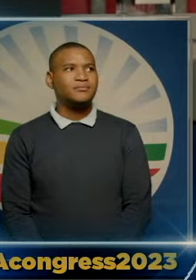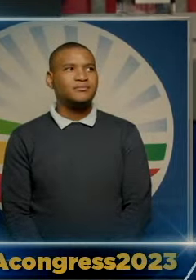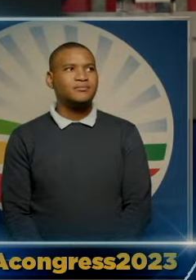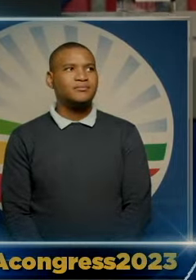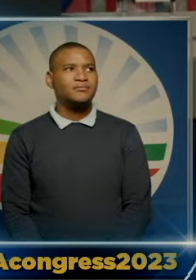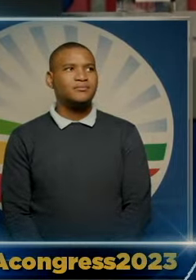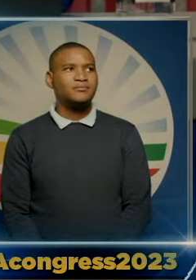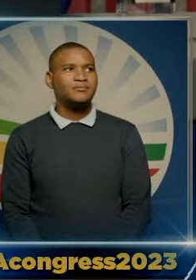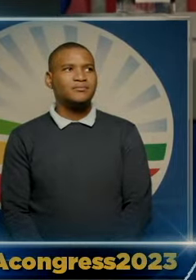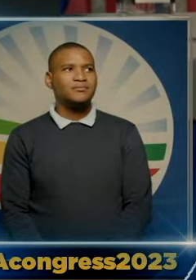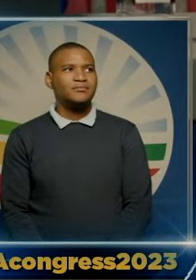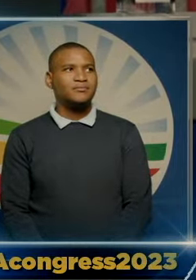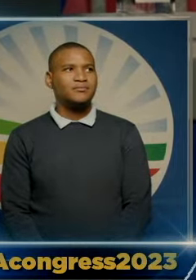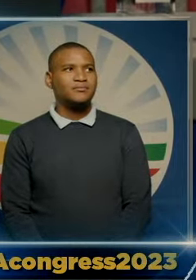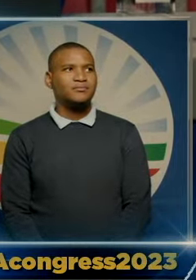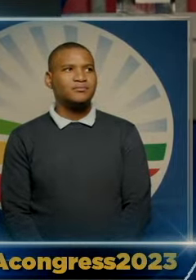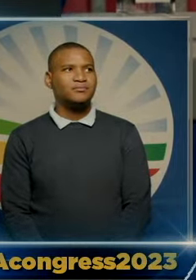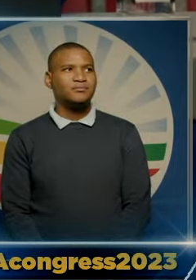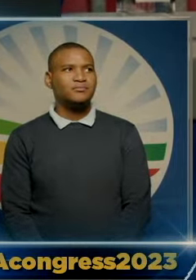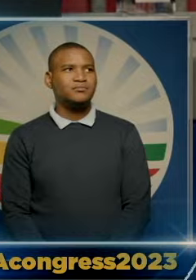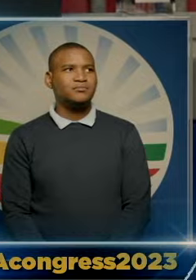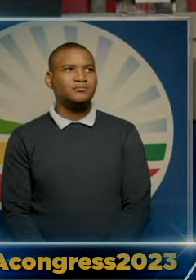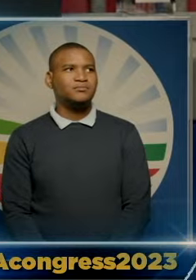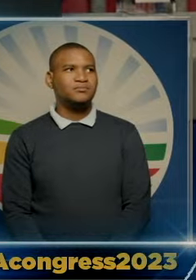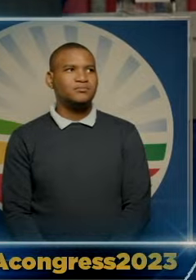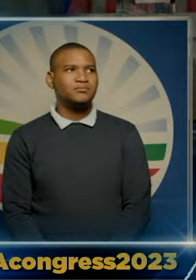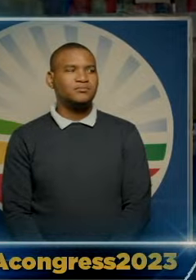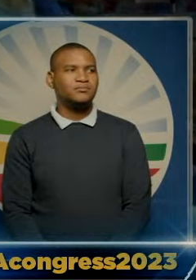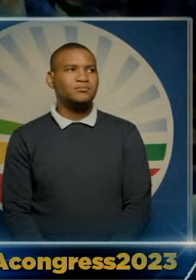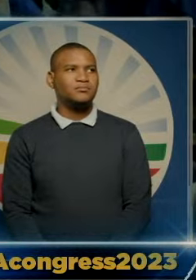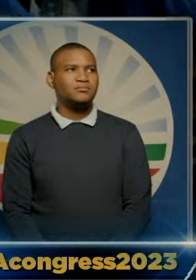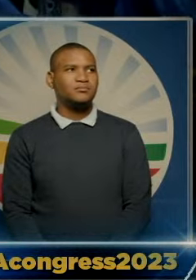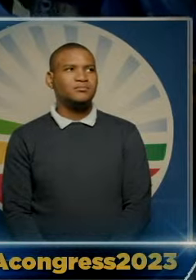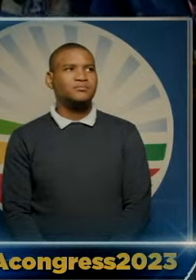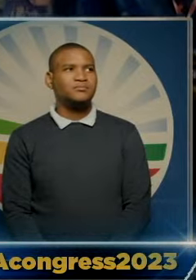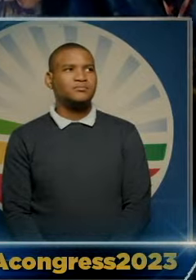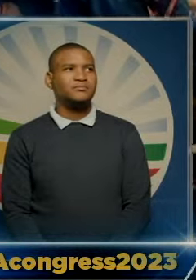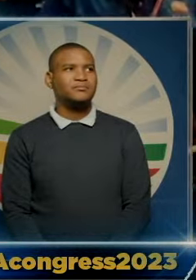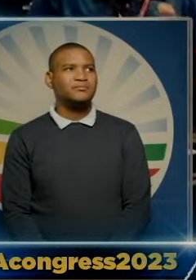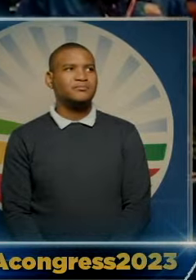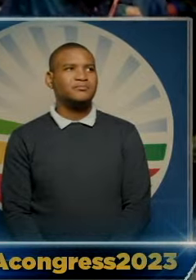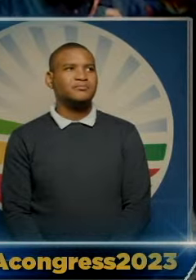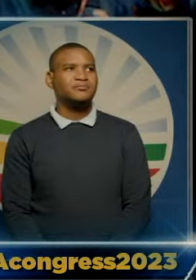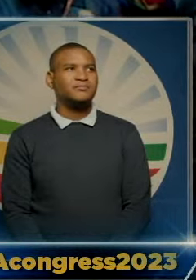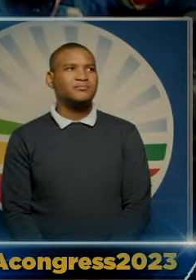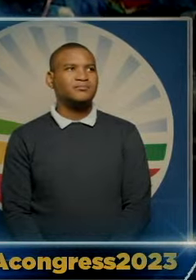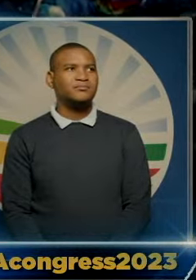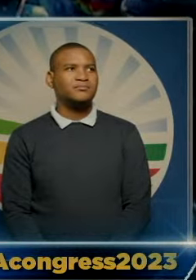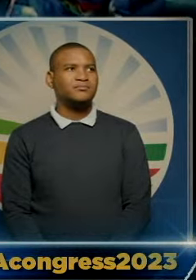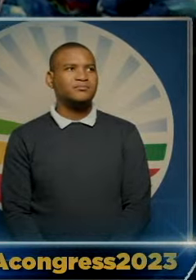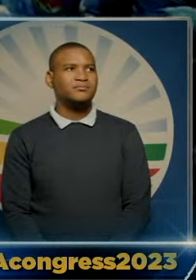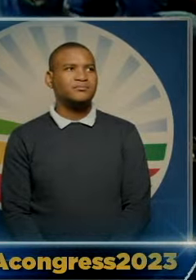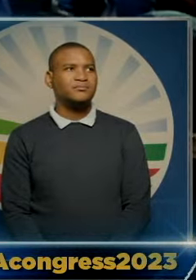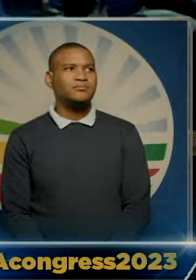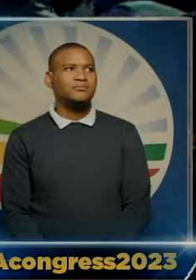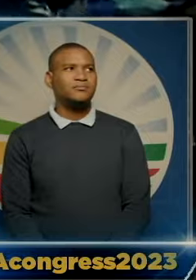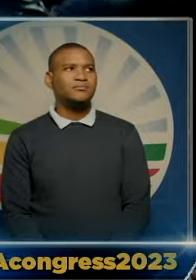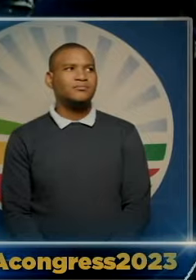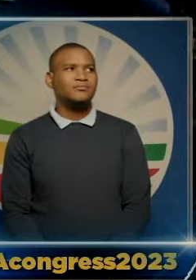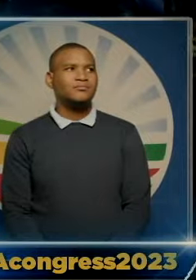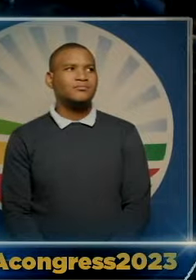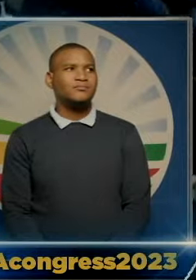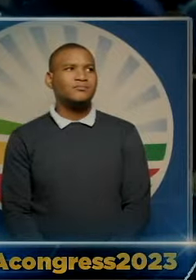and we can't wait to bring you rolling coverage of all the exciting moments of Congress over the next 2 days. More